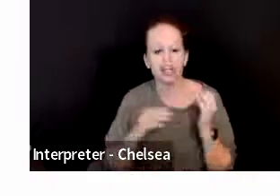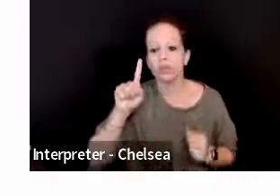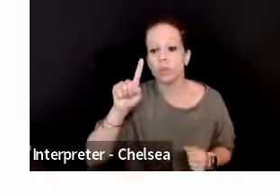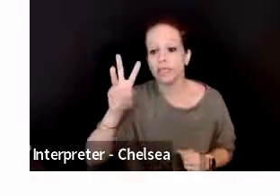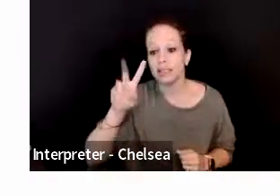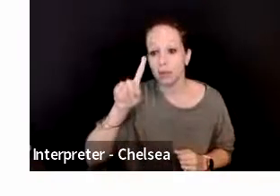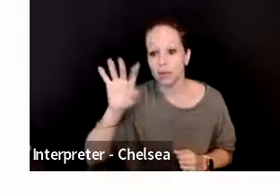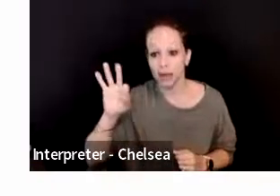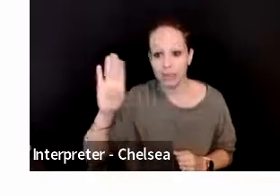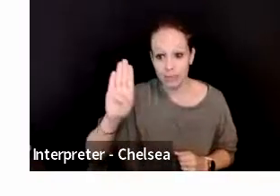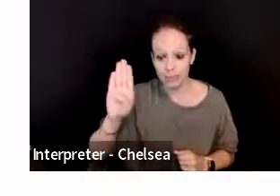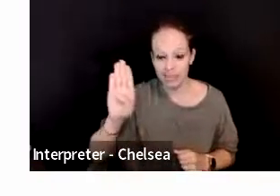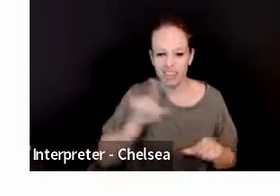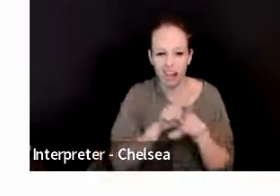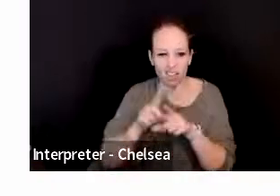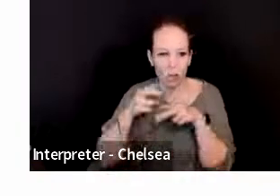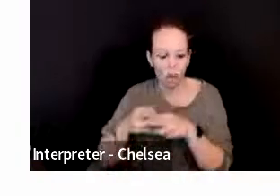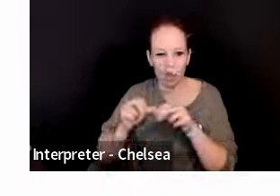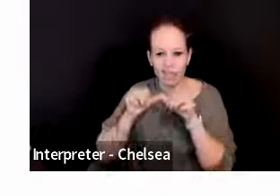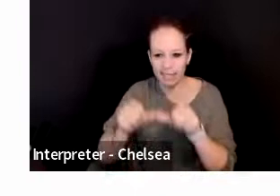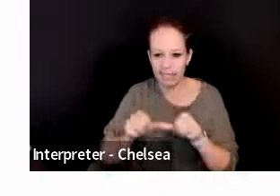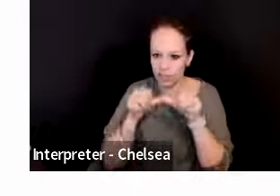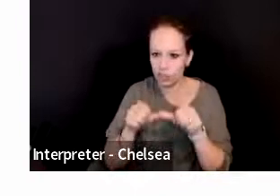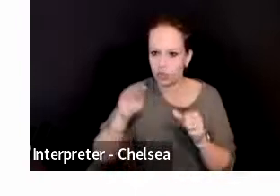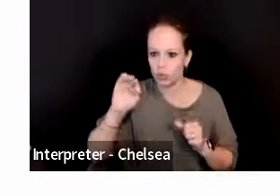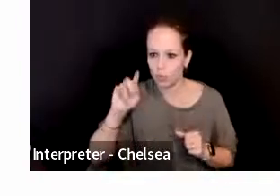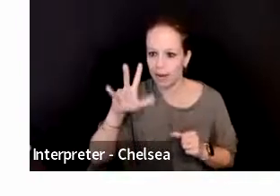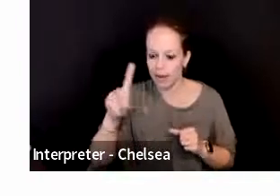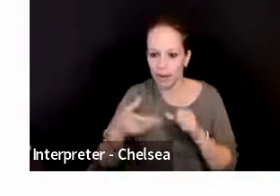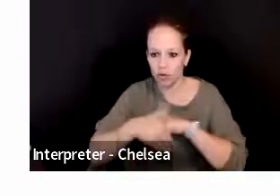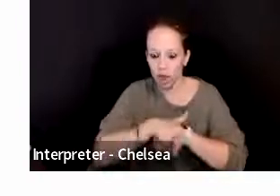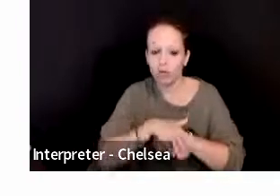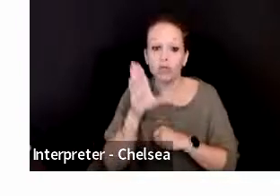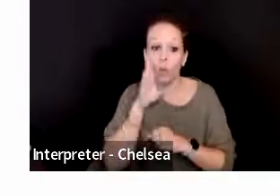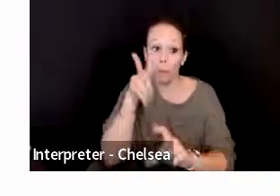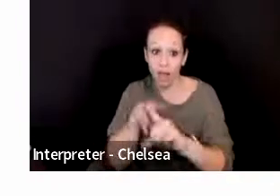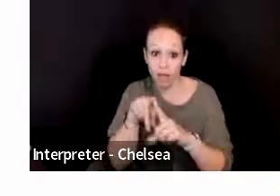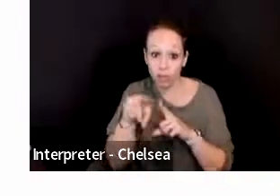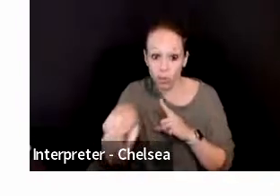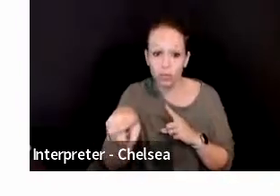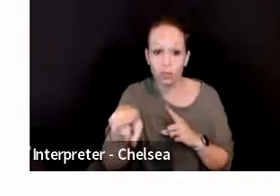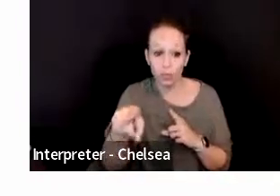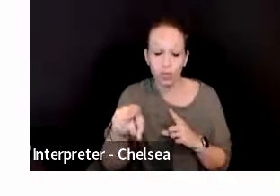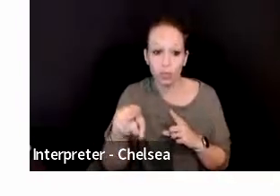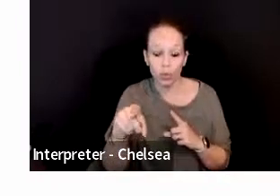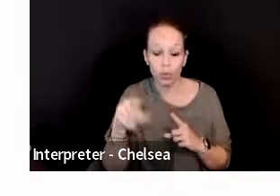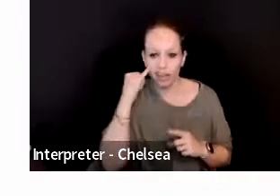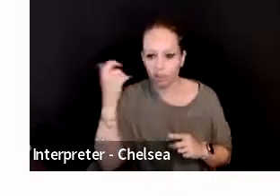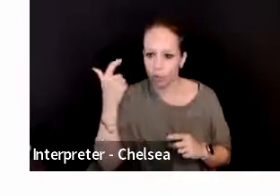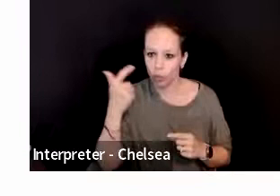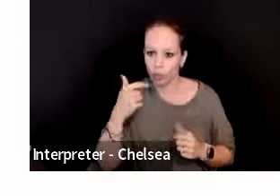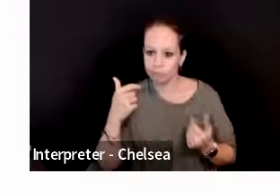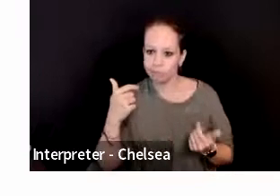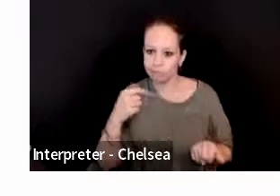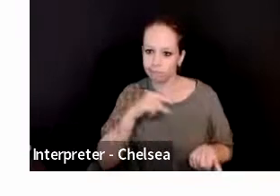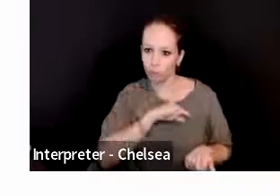is also known as continued Medicaid coverage, applies to you as you are eligible for SSI, you have Medicaid,